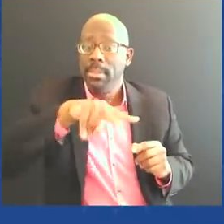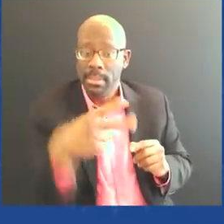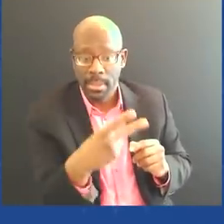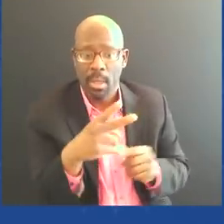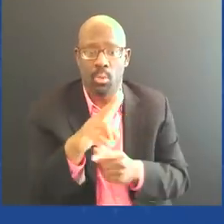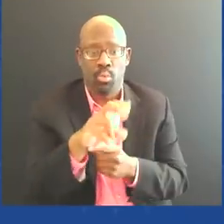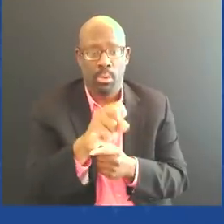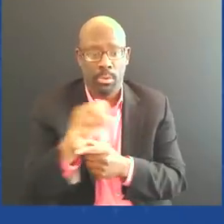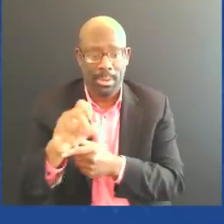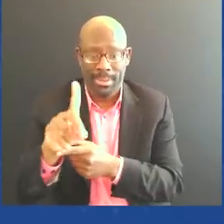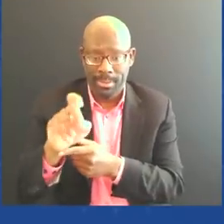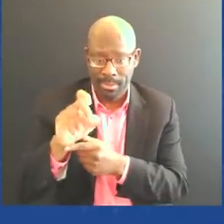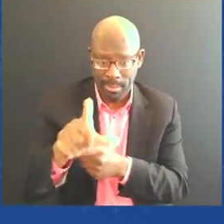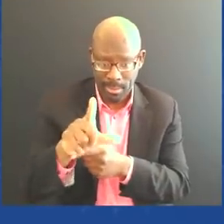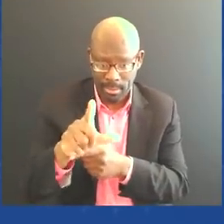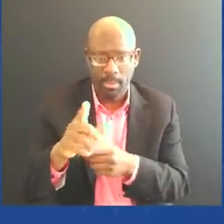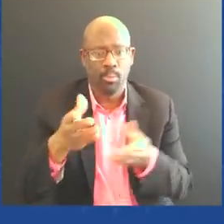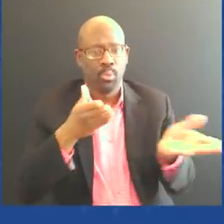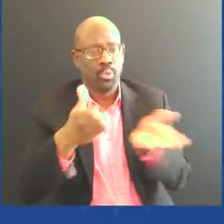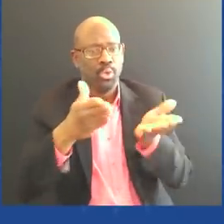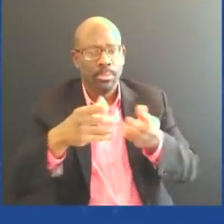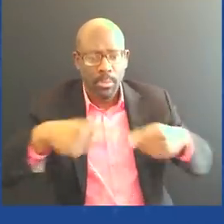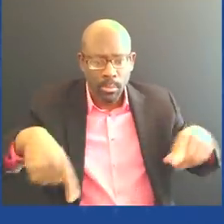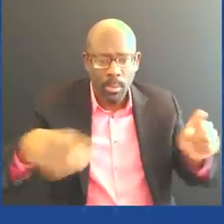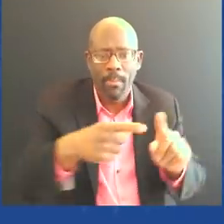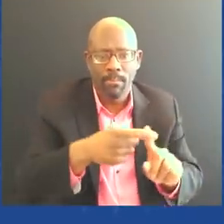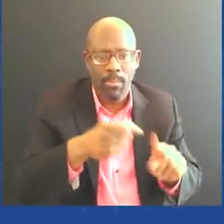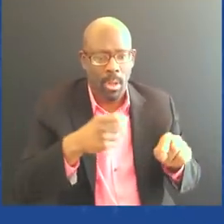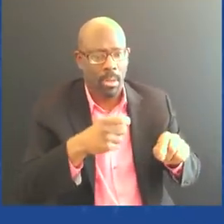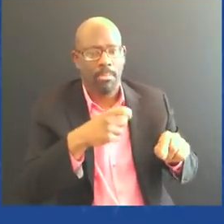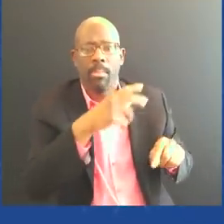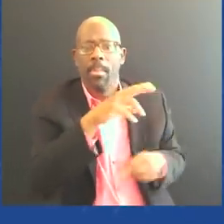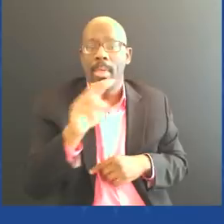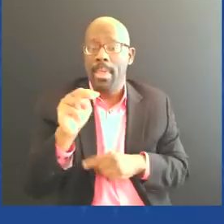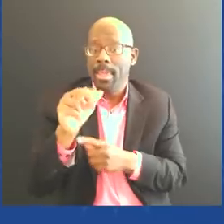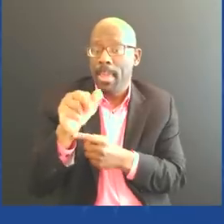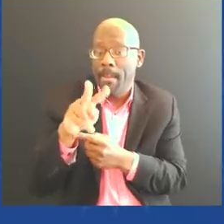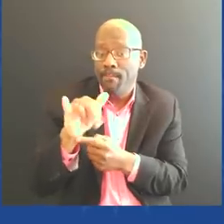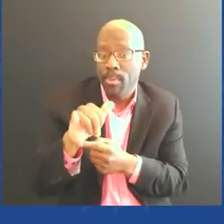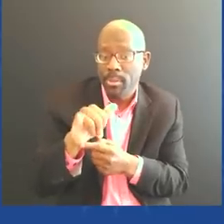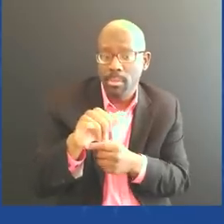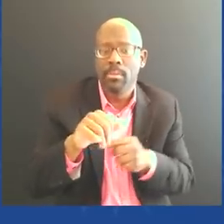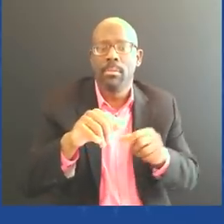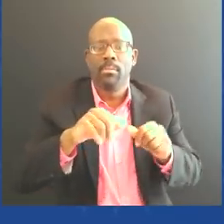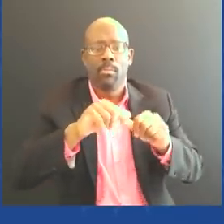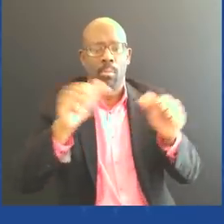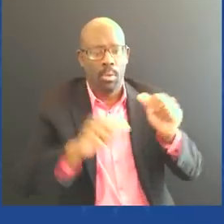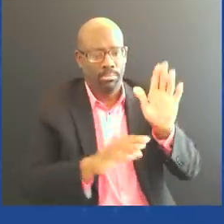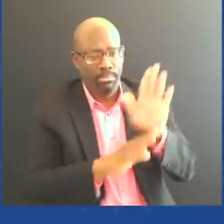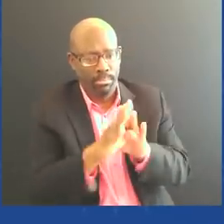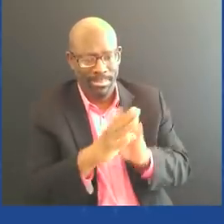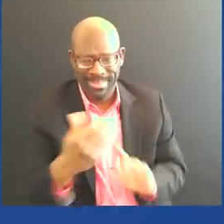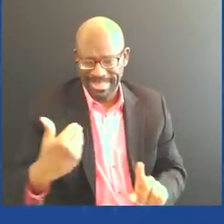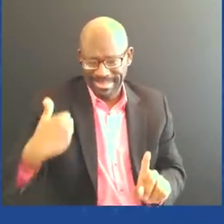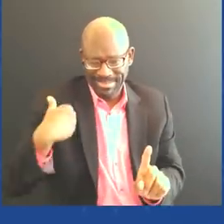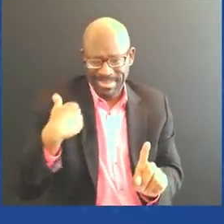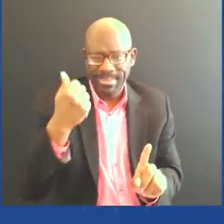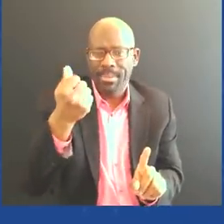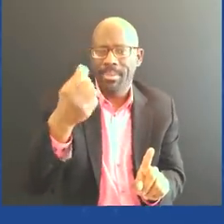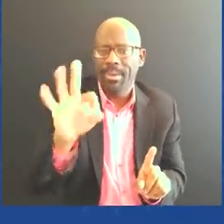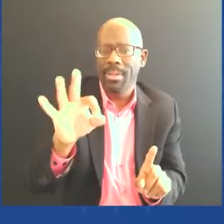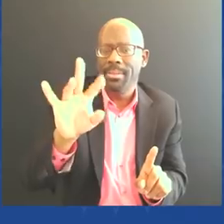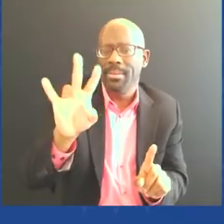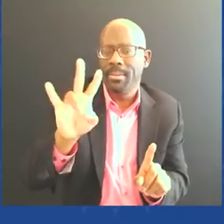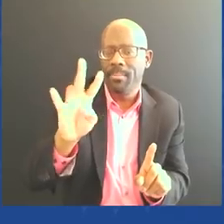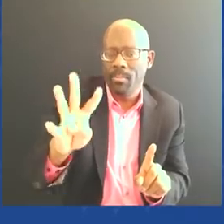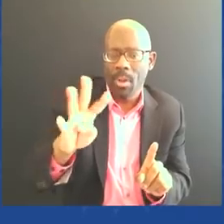by naval architect William Doughty and built in Philadelphia Naval Yard in 1794 as a merchant ship Hamburg Packet. The Navy purchased her on